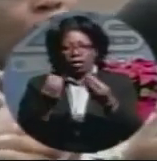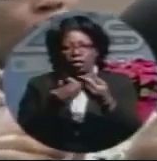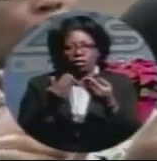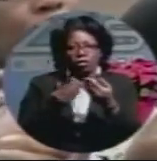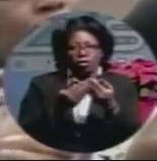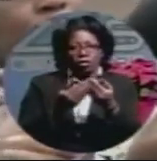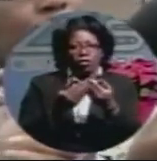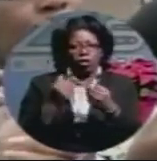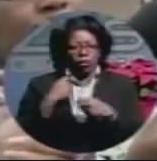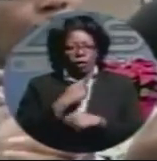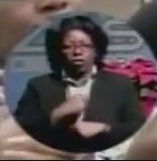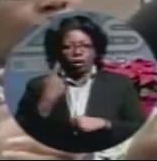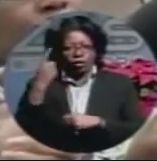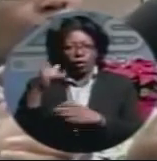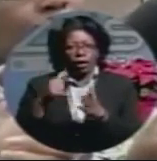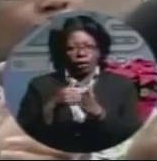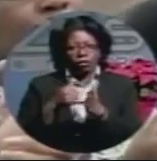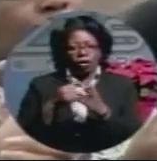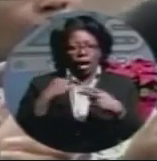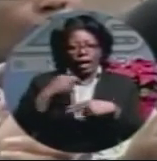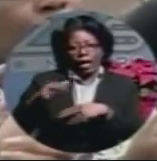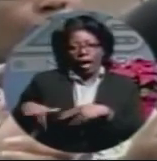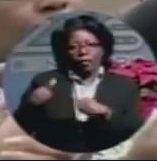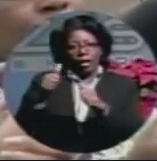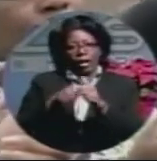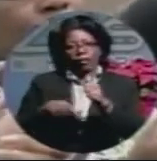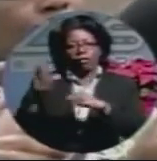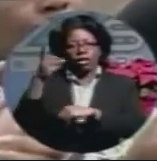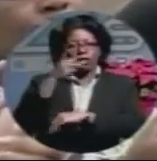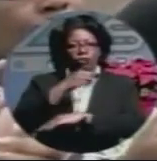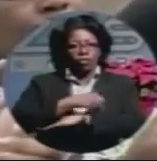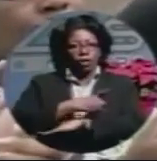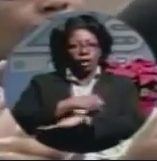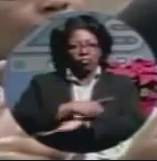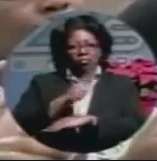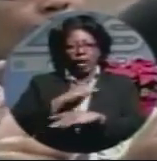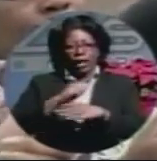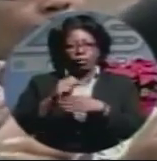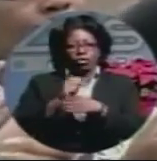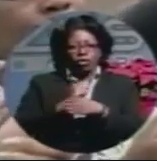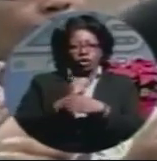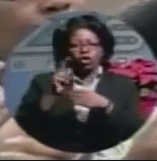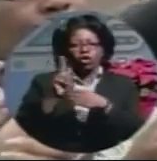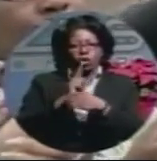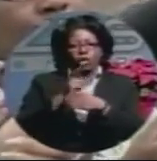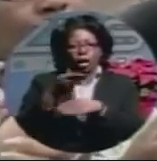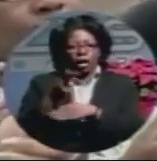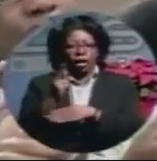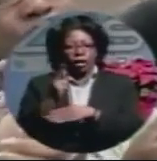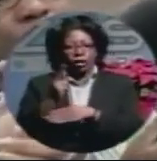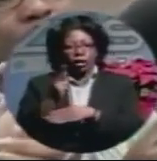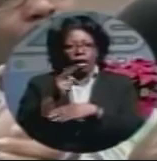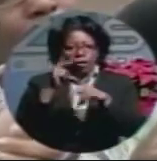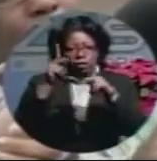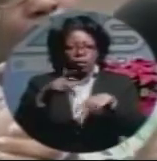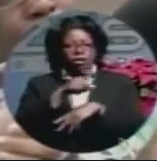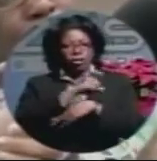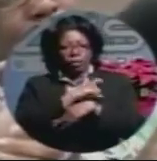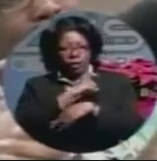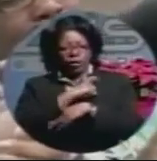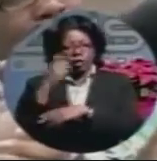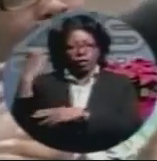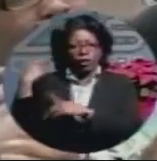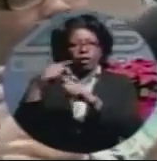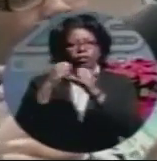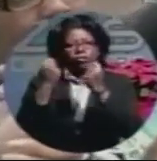it. I am armed every day you see me. I am trained to use a weapon. Every member of my executive management team,